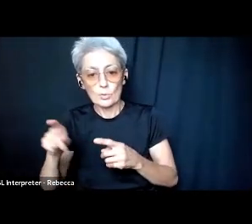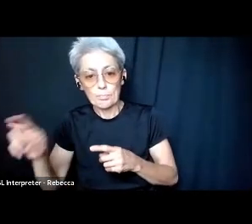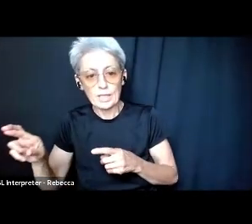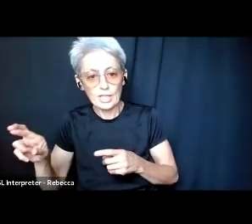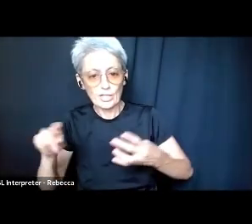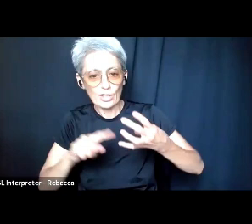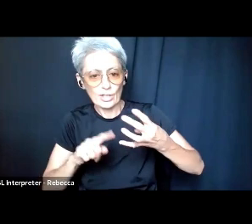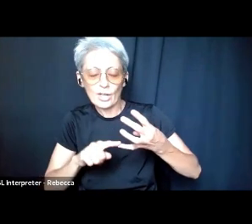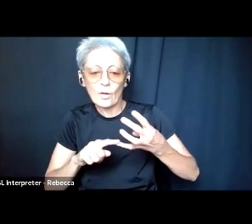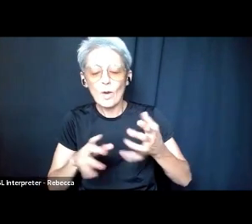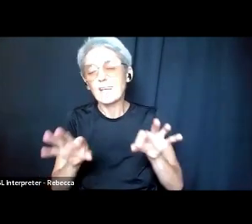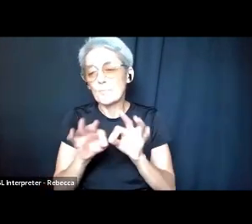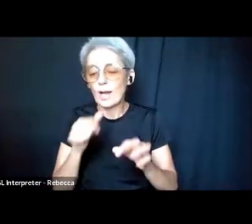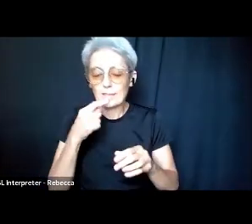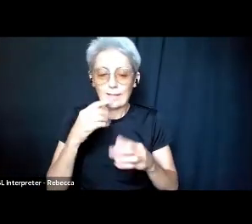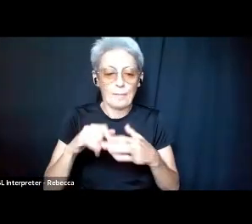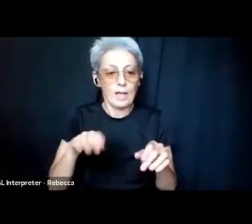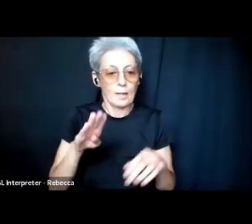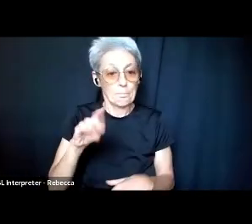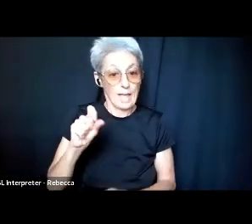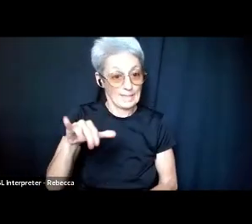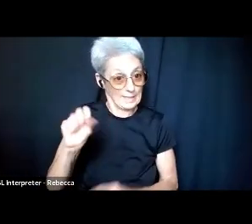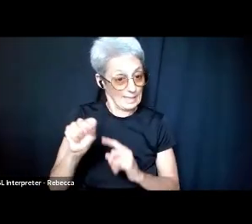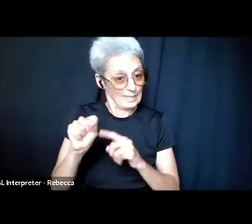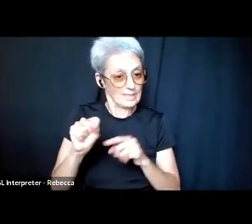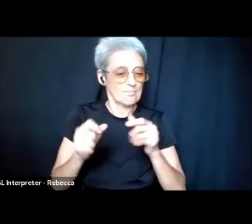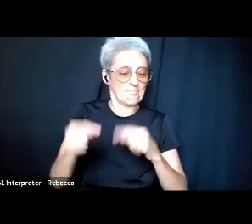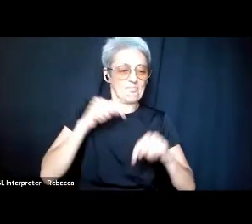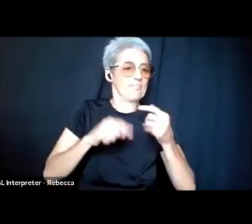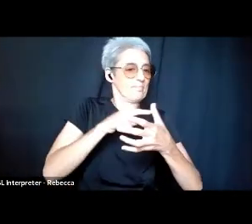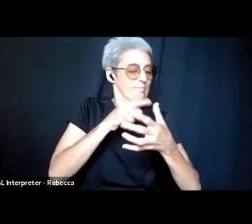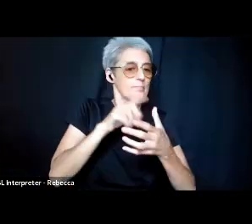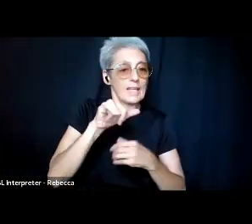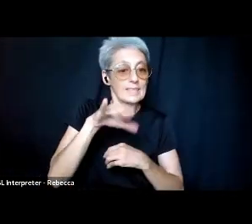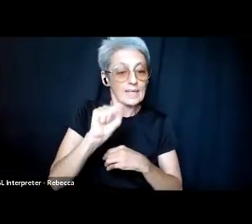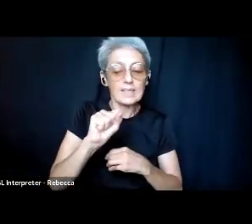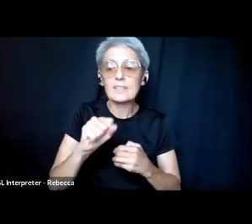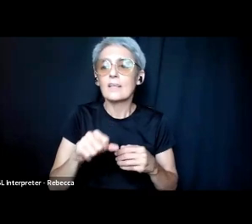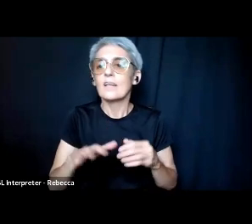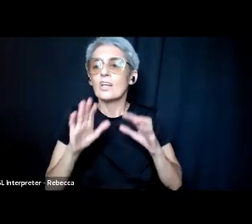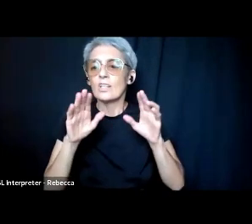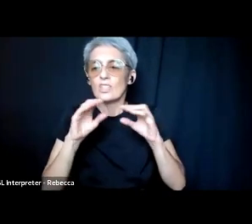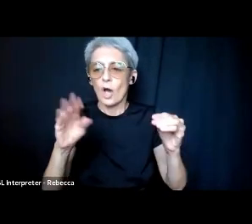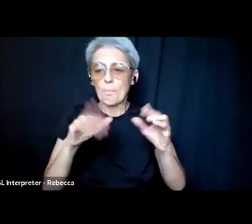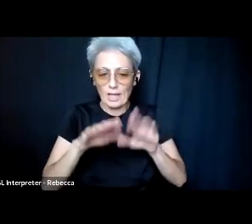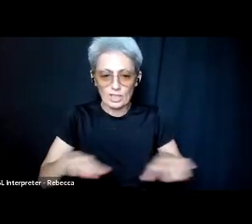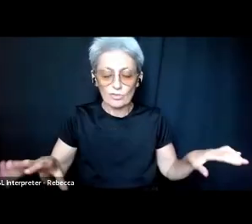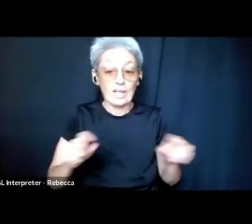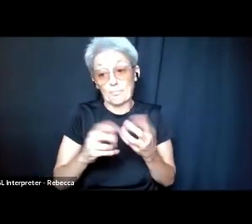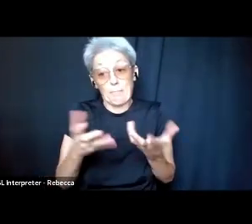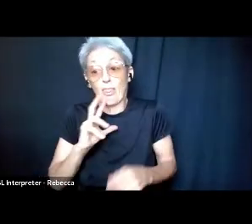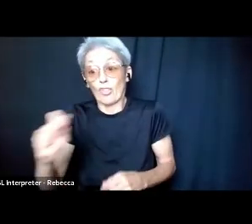say it, but Basics is taught by people whose children, even if your child is 30 now, they were symptomatic as a young